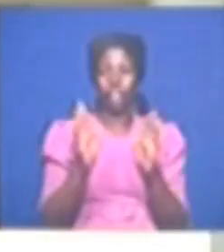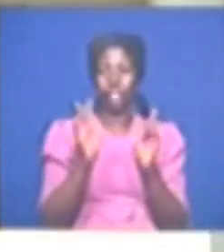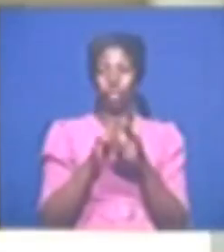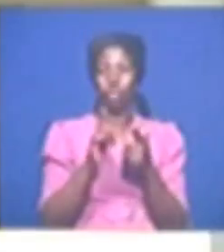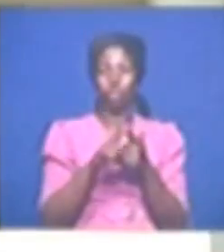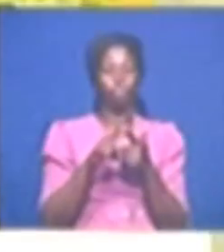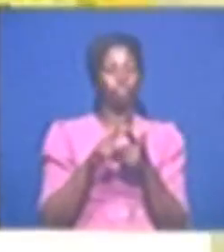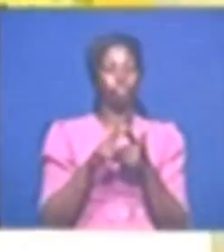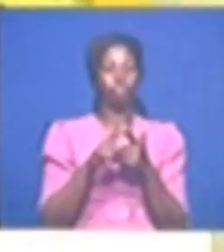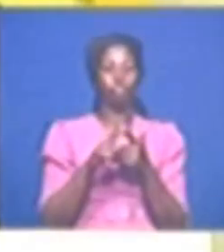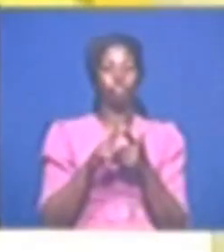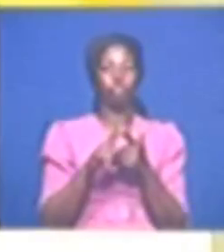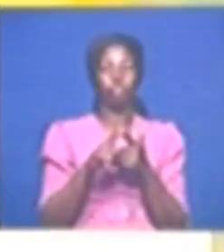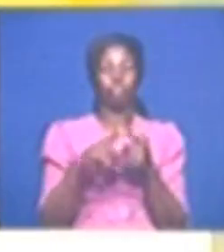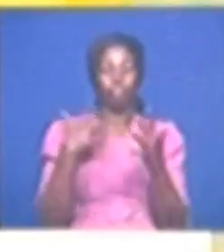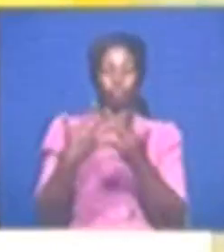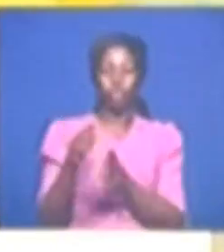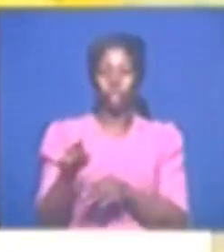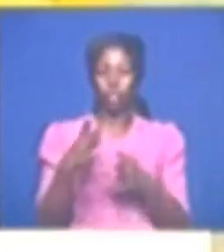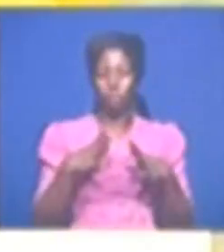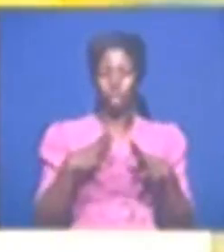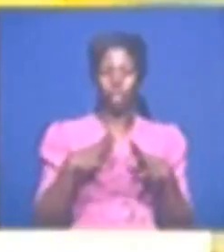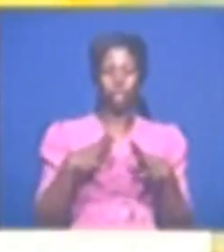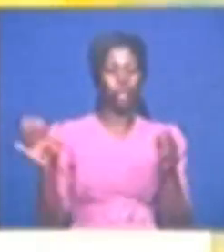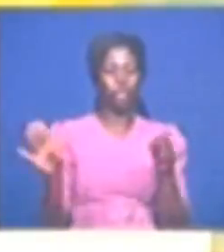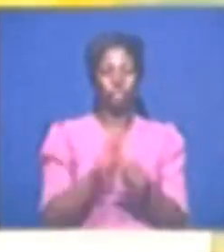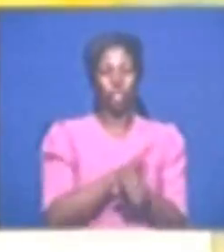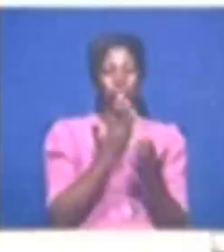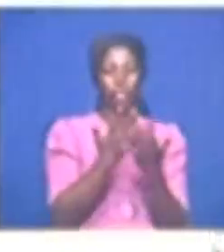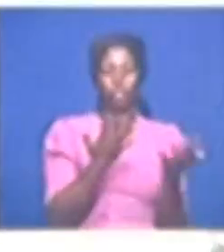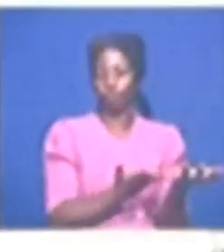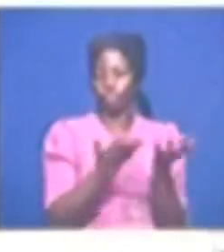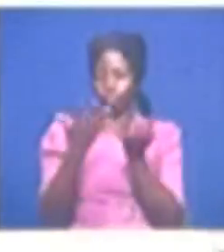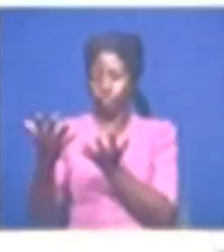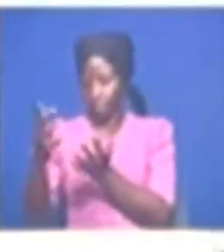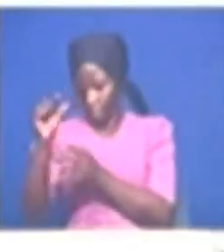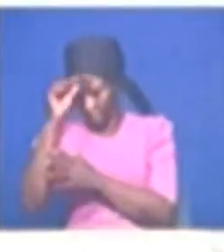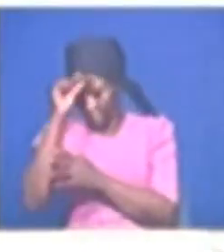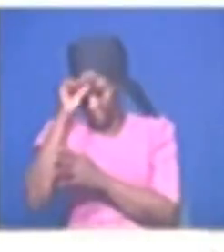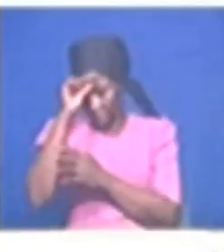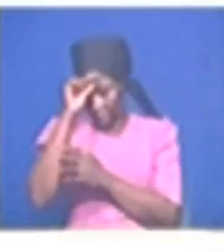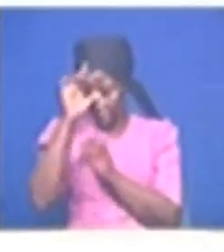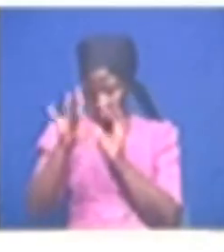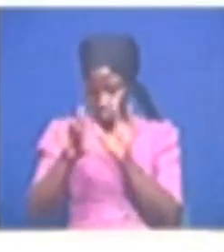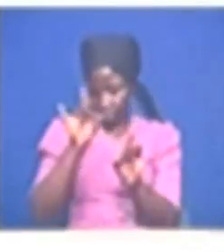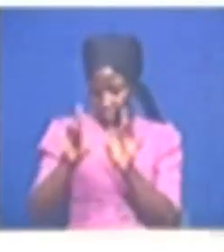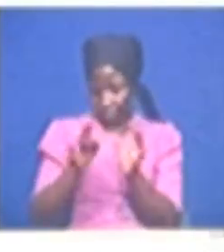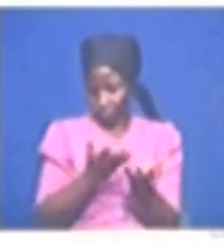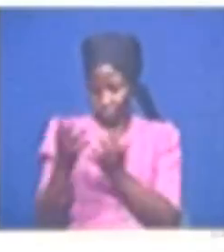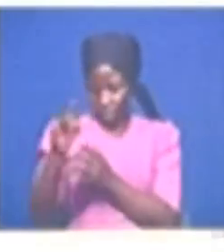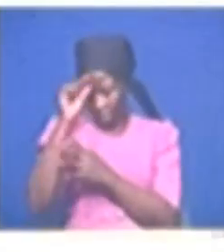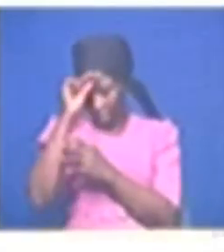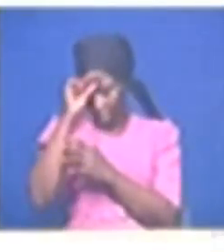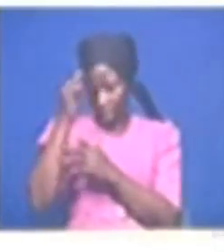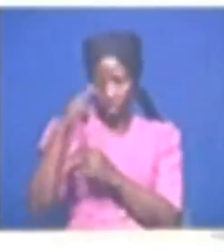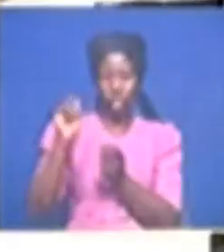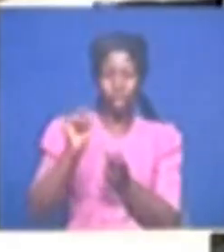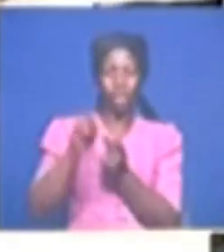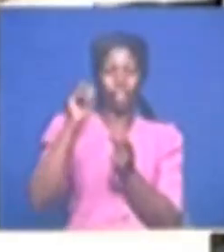them. Specimens of the whole were taken to the government chemist for further tests, as most bags indicated that the sugar was meant